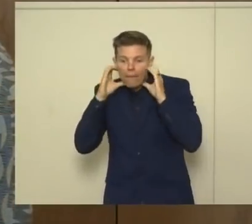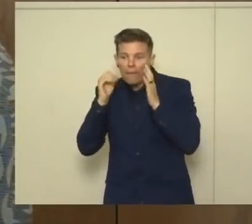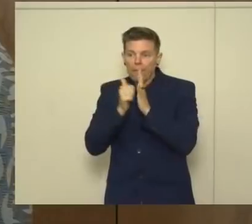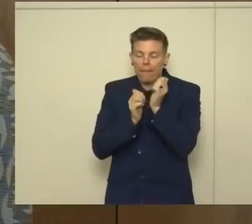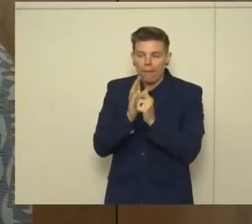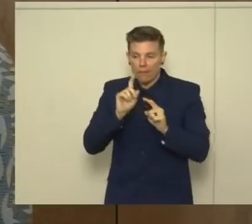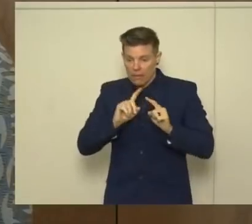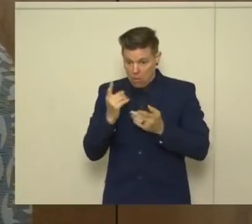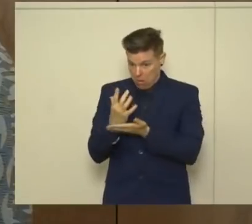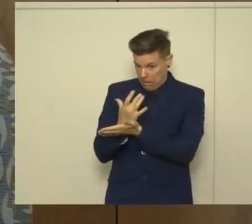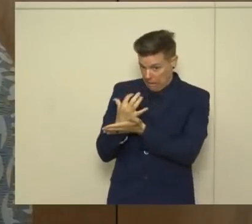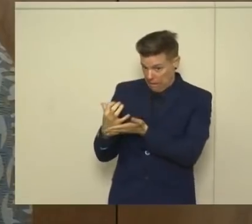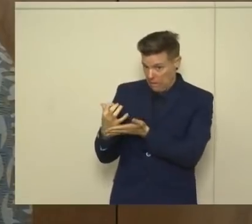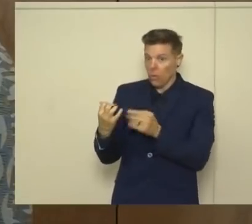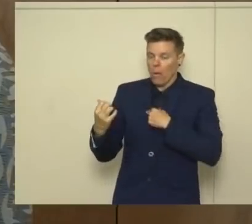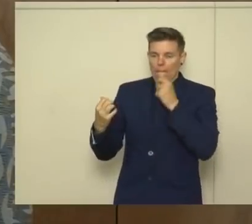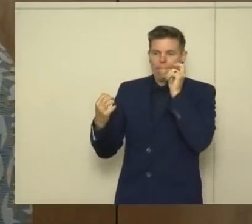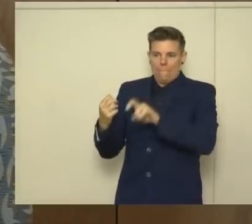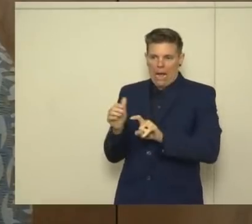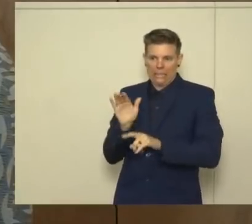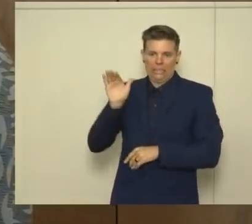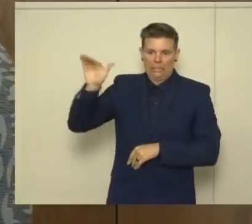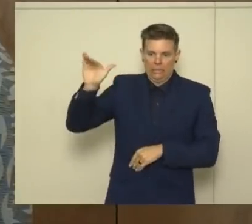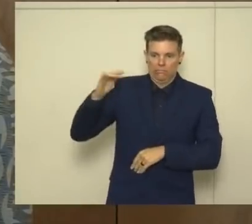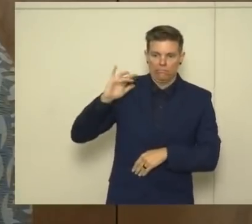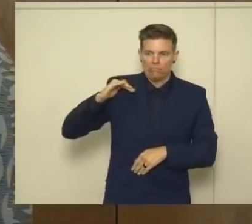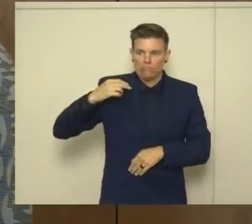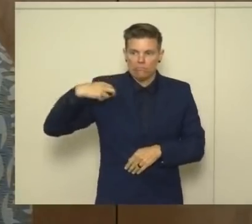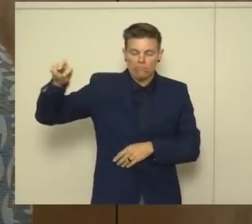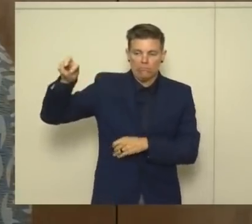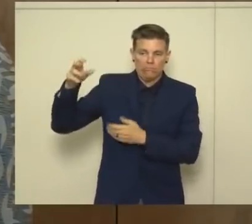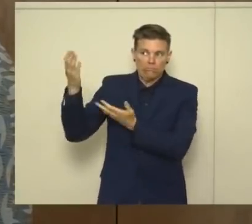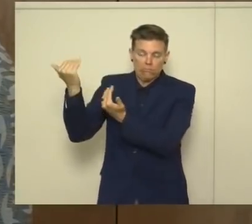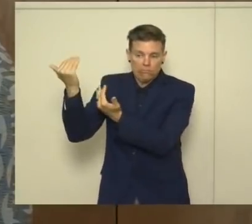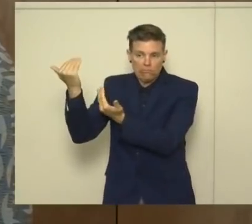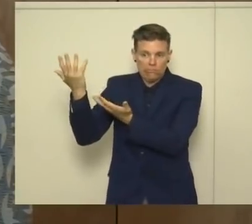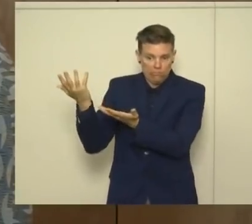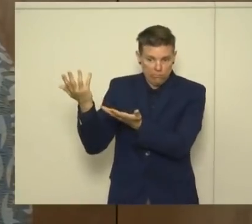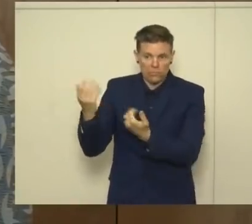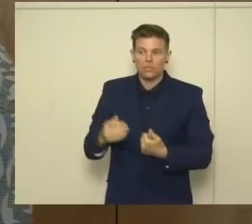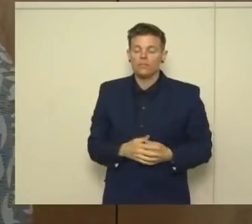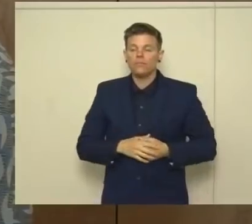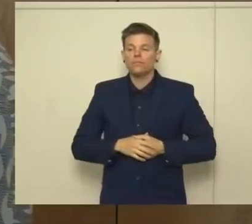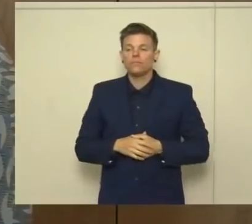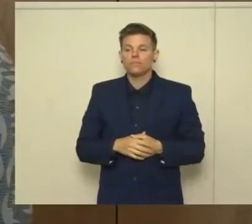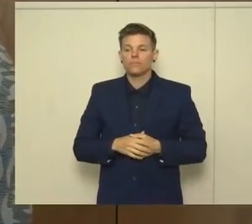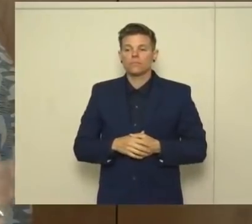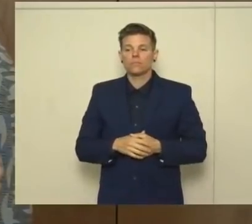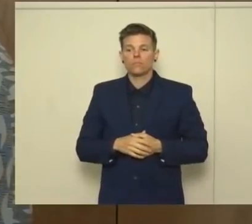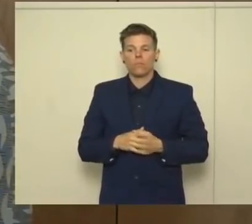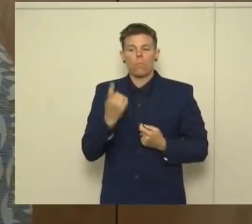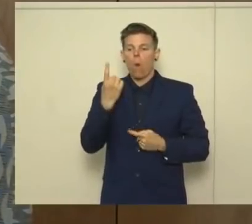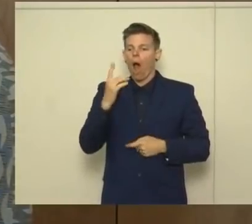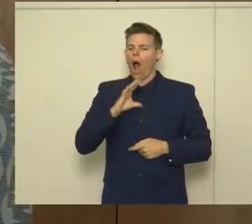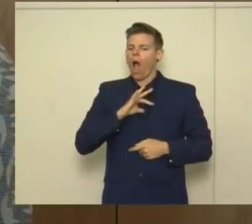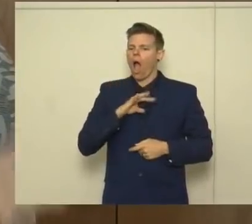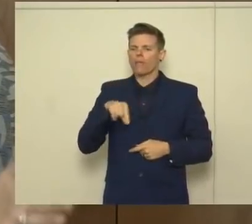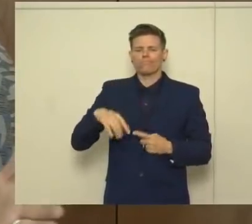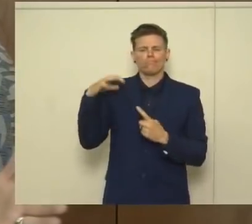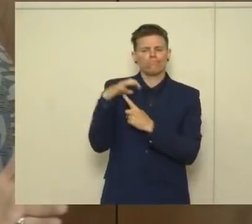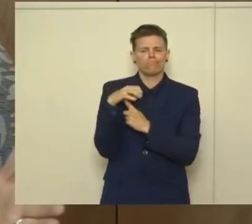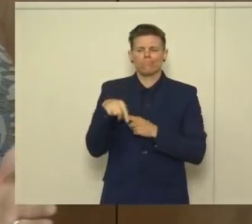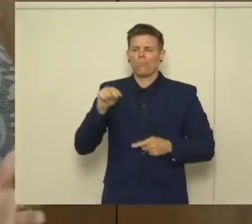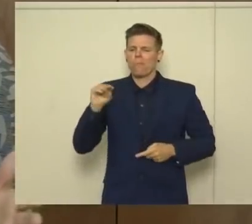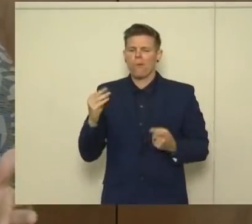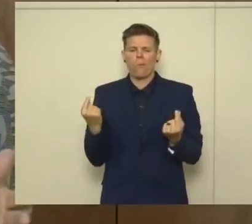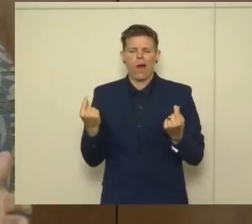I think is doing this better than any other state in the nation. We are incredibly flexible and redundant. I know instruments